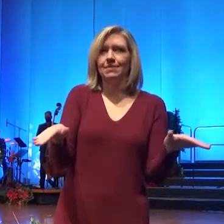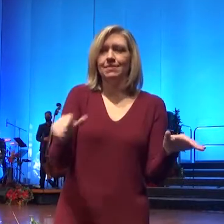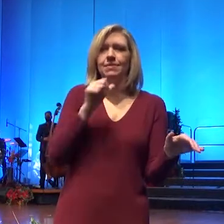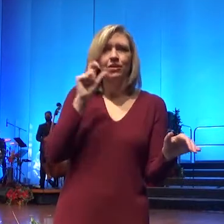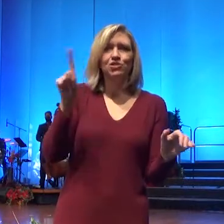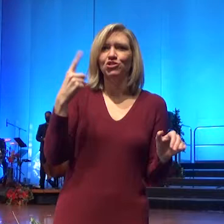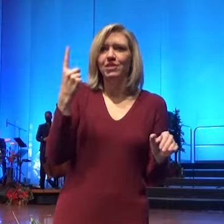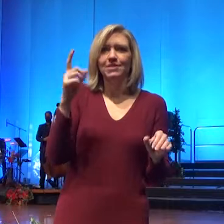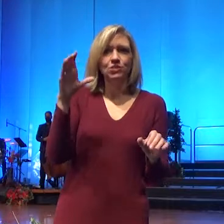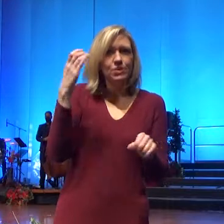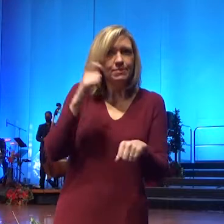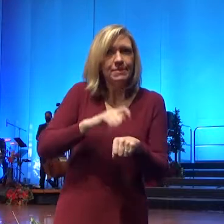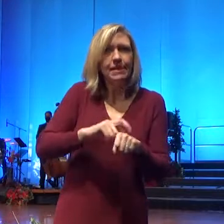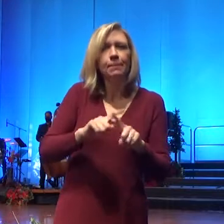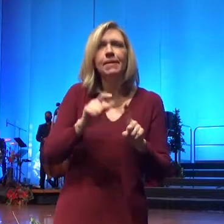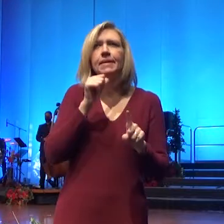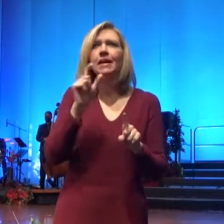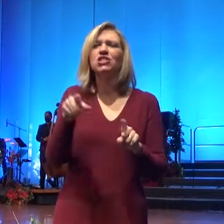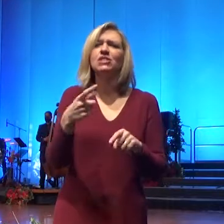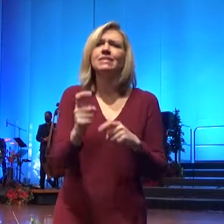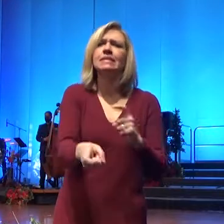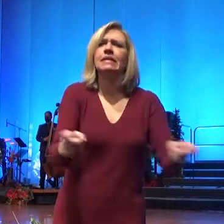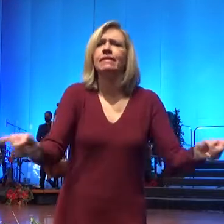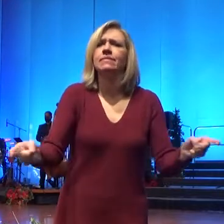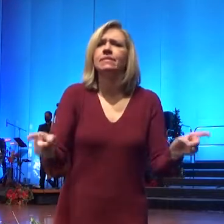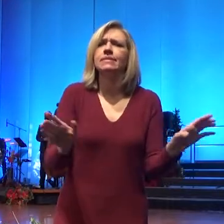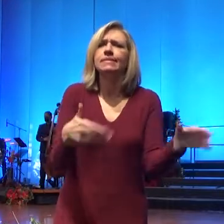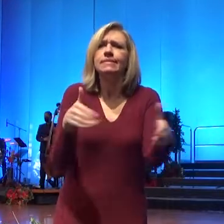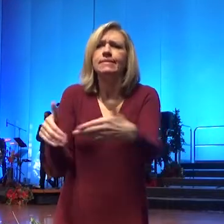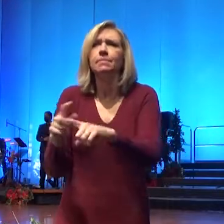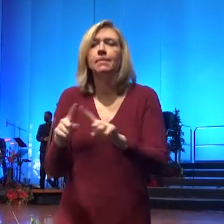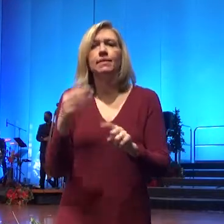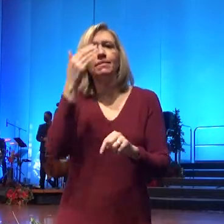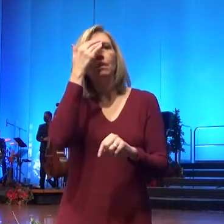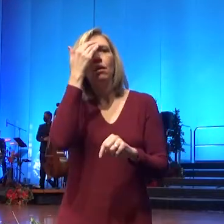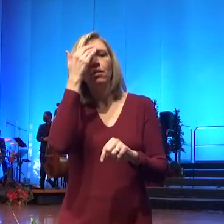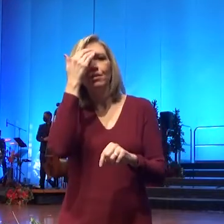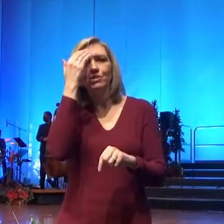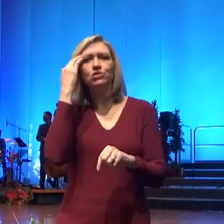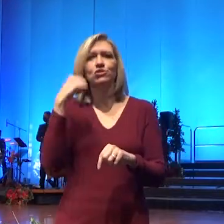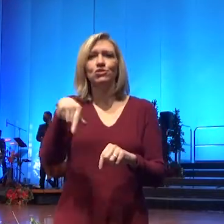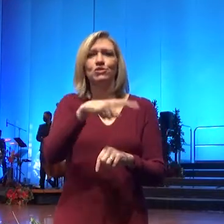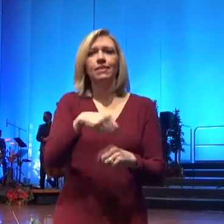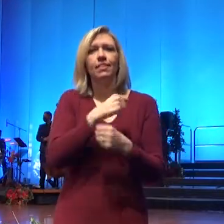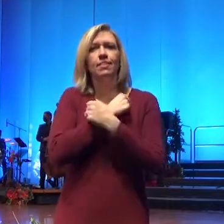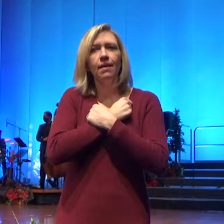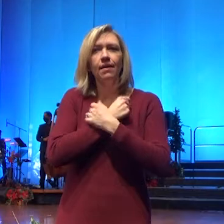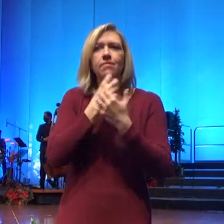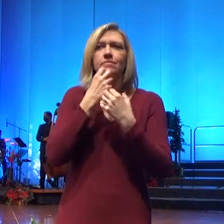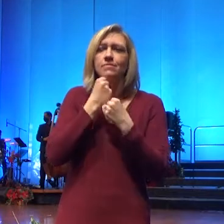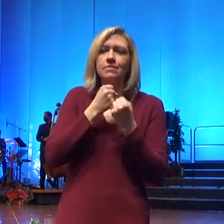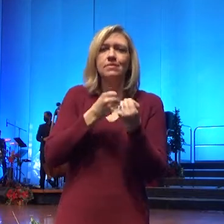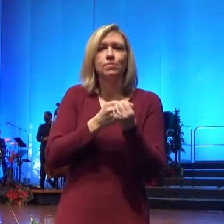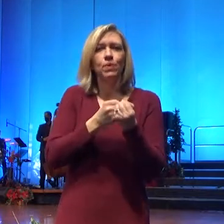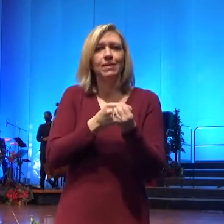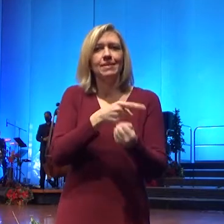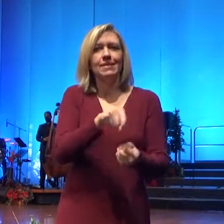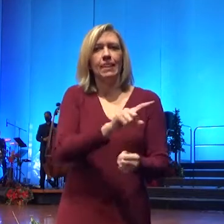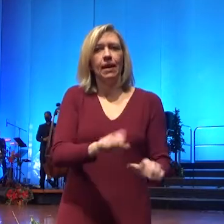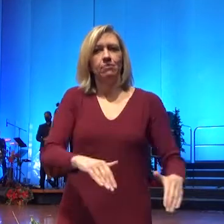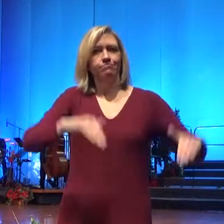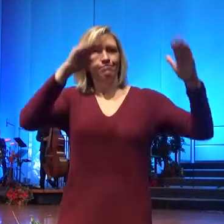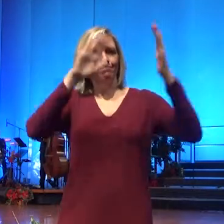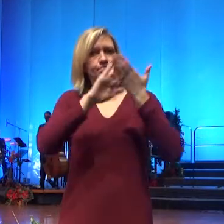all throughout the year. And it's not just giving them presents, it's giving them the knowledge that they are loved and they are supported as they become